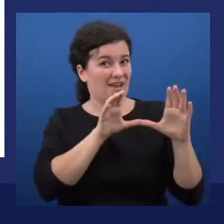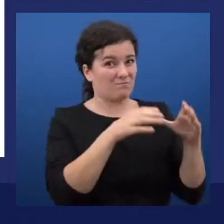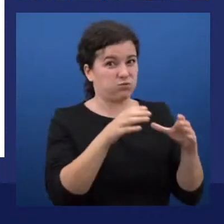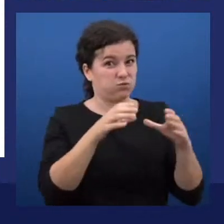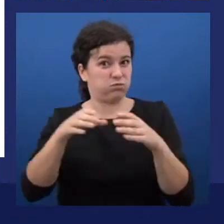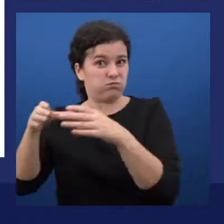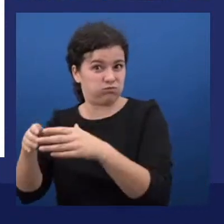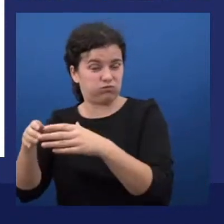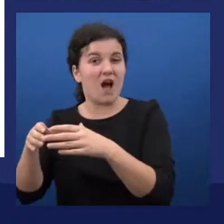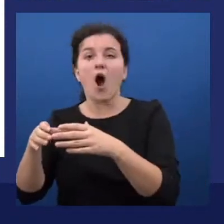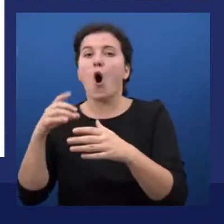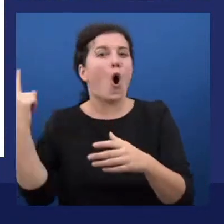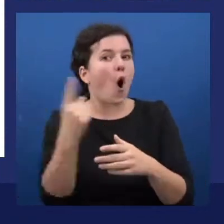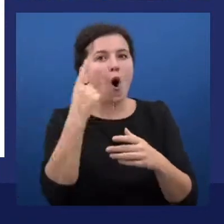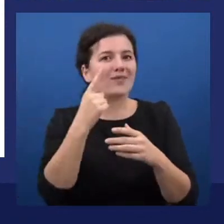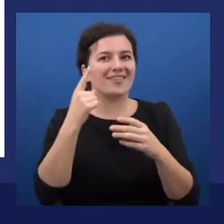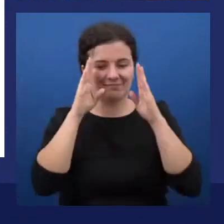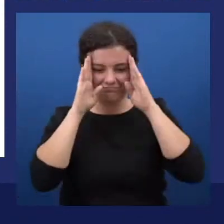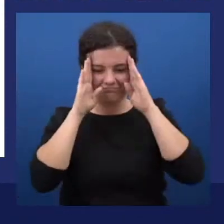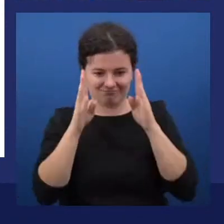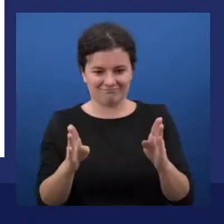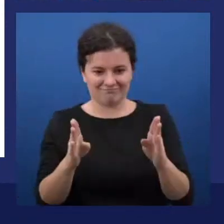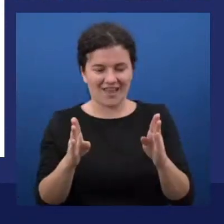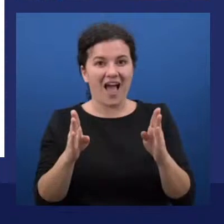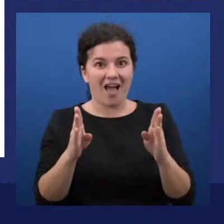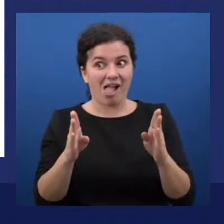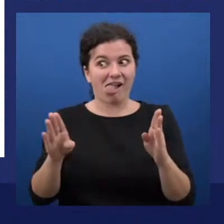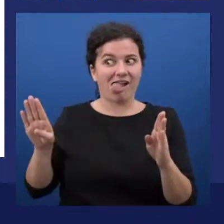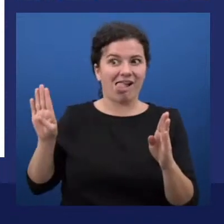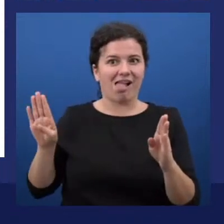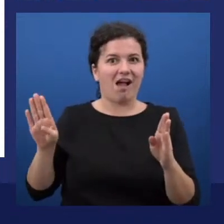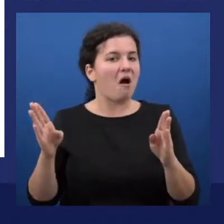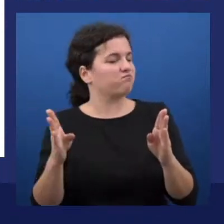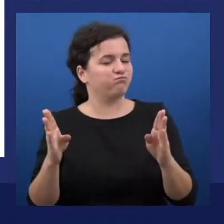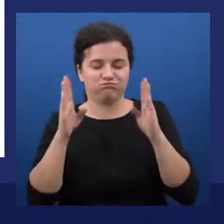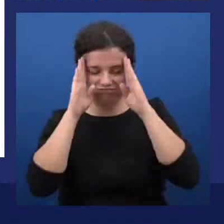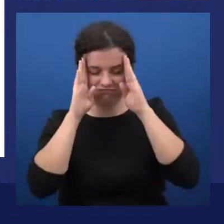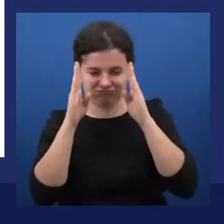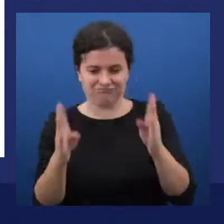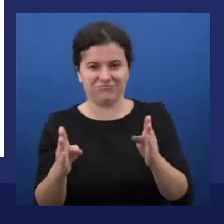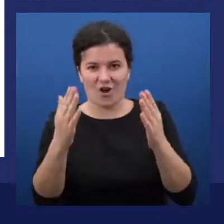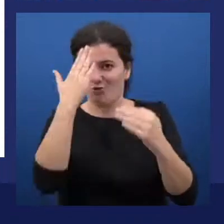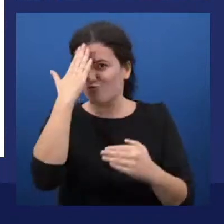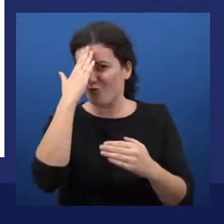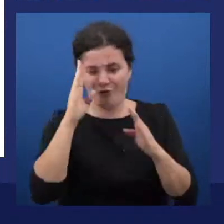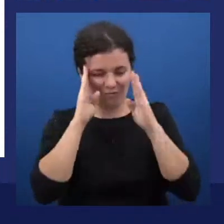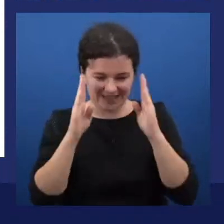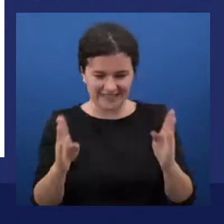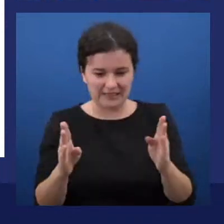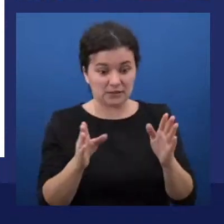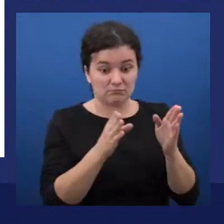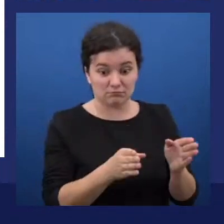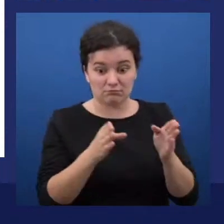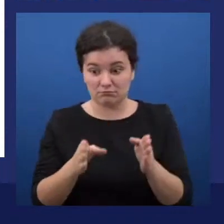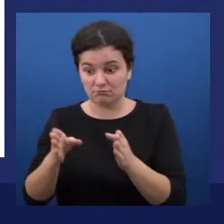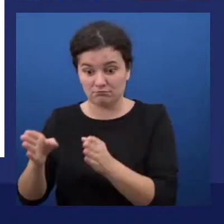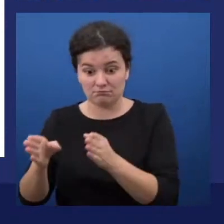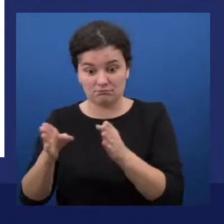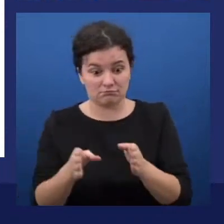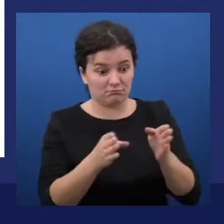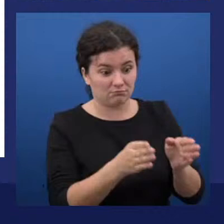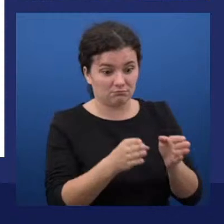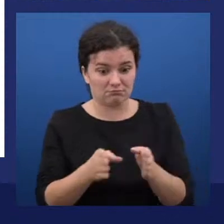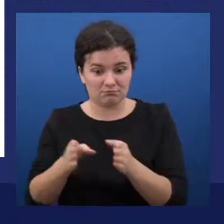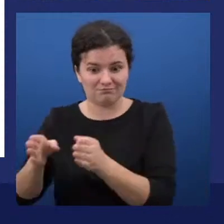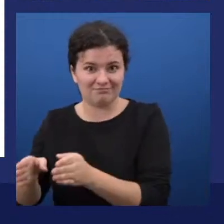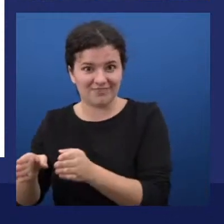of what you told it. And I think that's one of the areas where I think folks get a little tripped up in thinking that AI